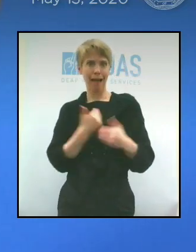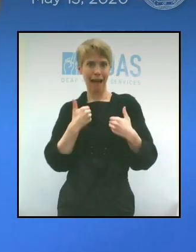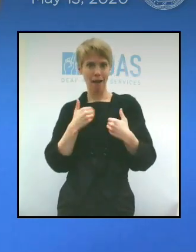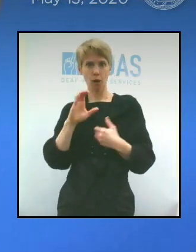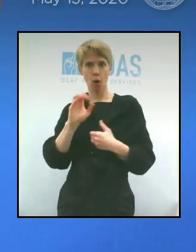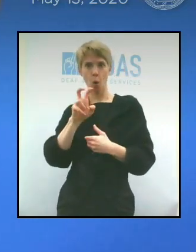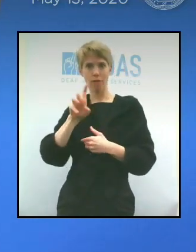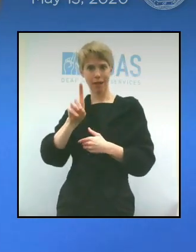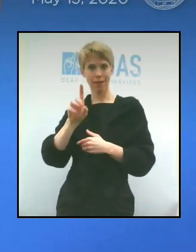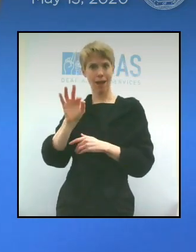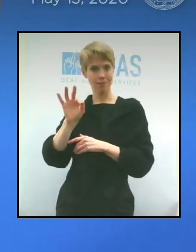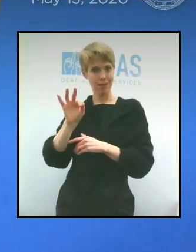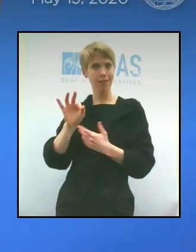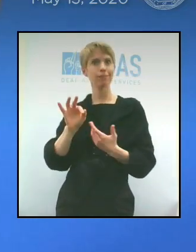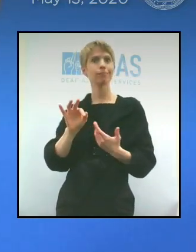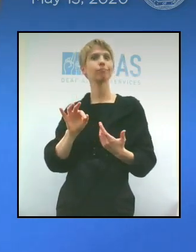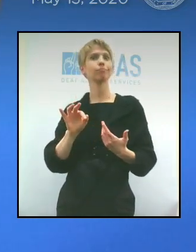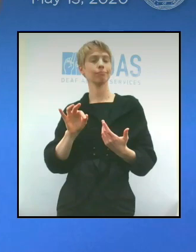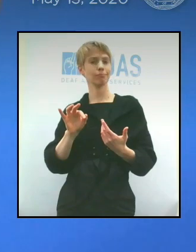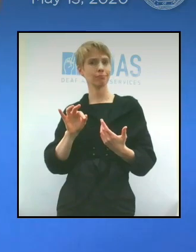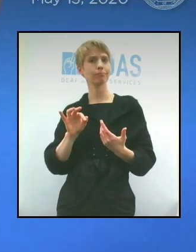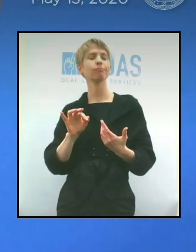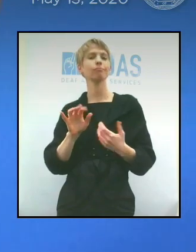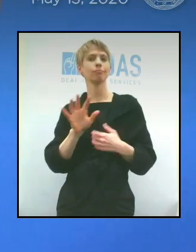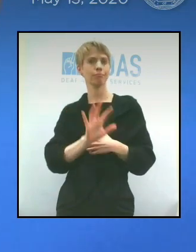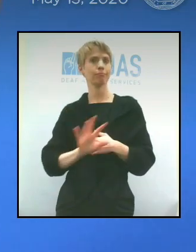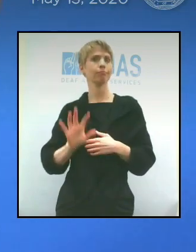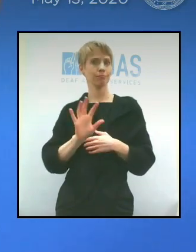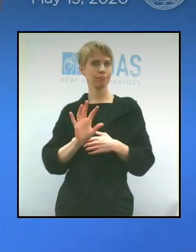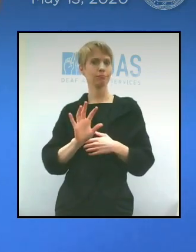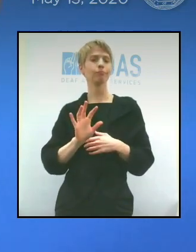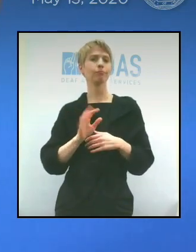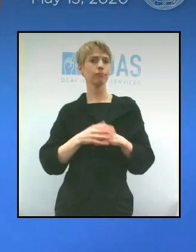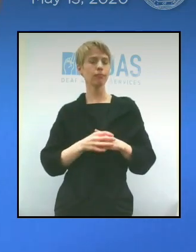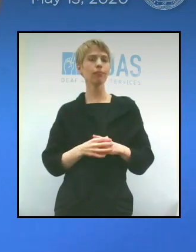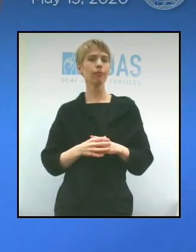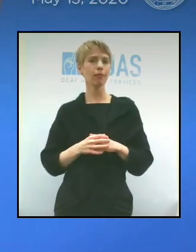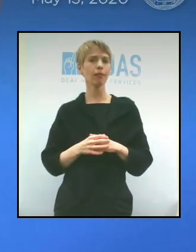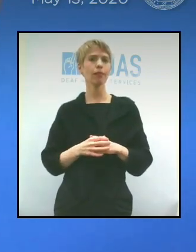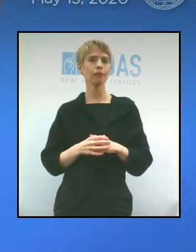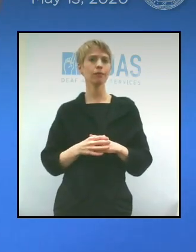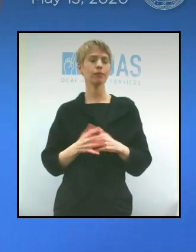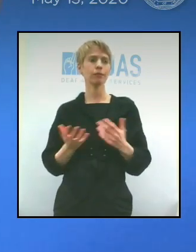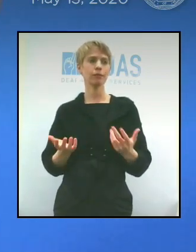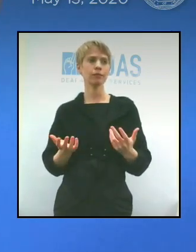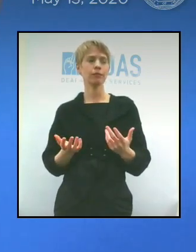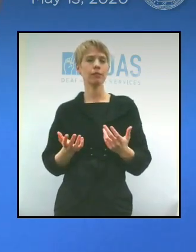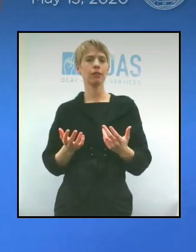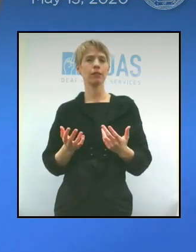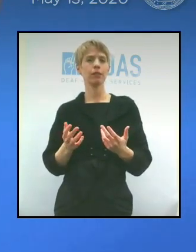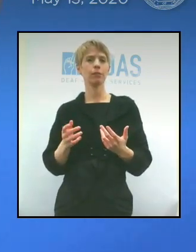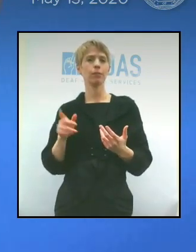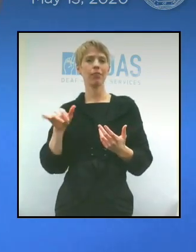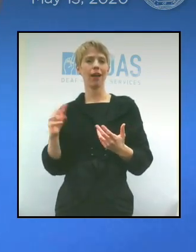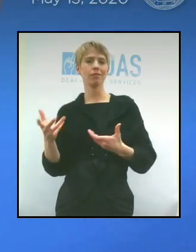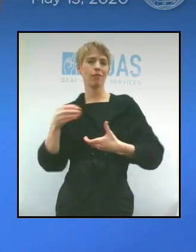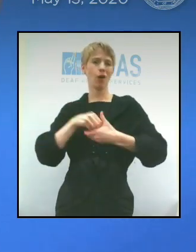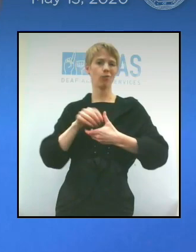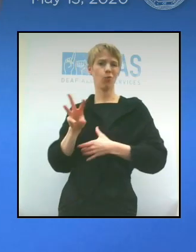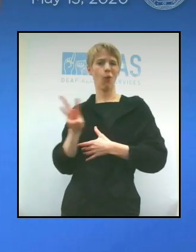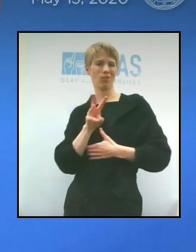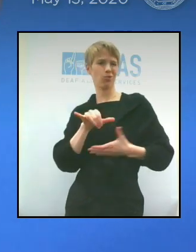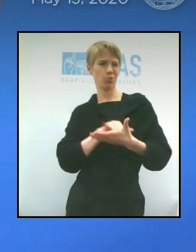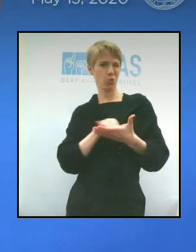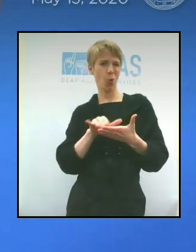Niagara, Chautauqua, Cattaraugus, and Allegheny counties. So those numbers also are part of the Western New York number.